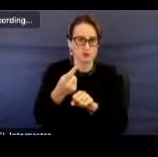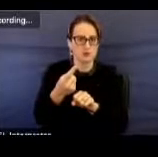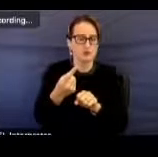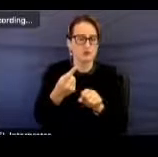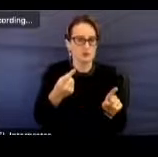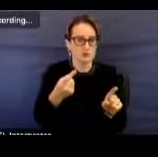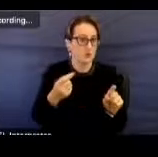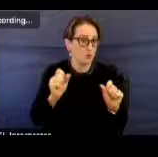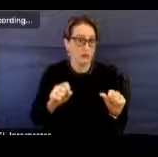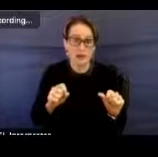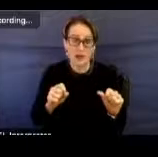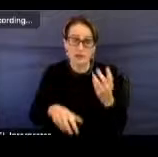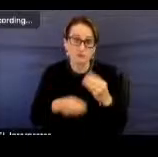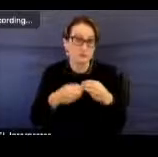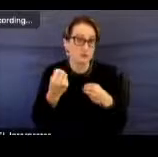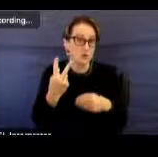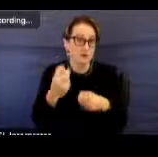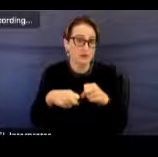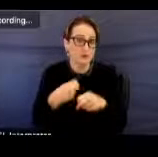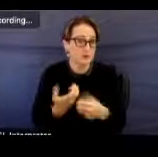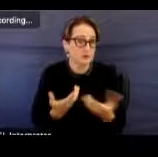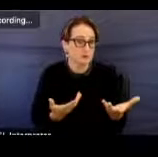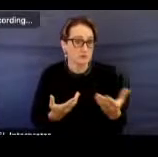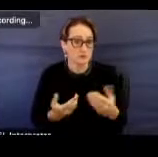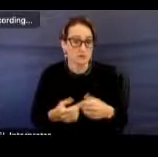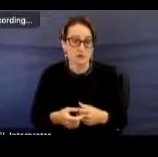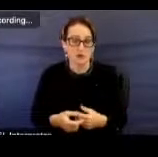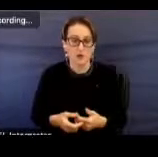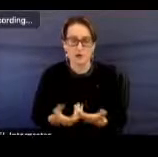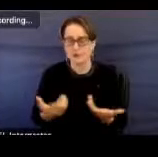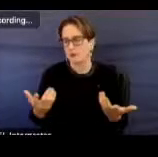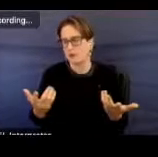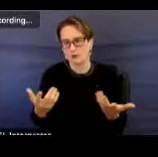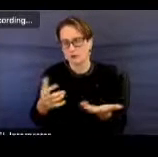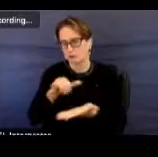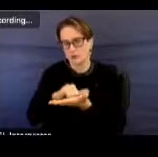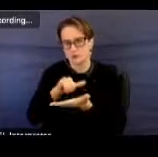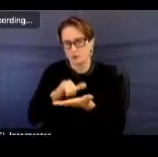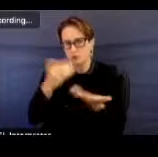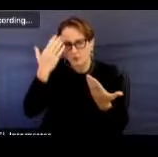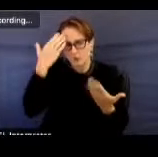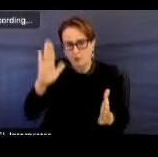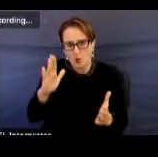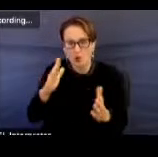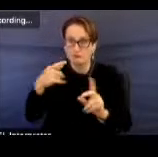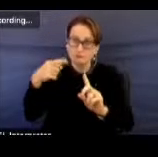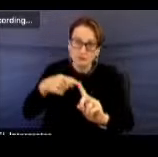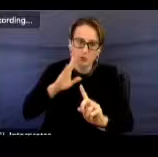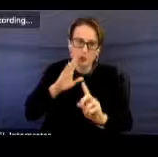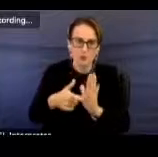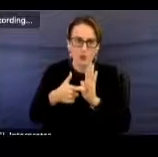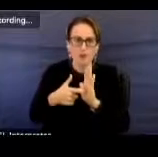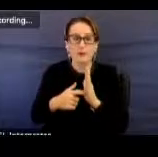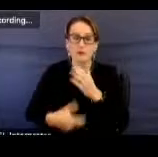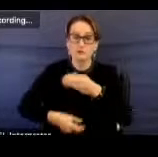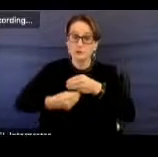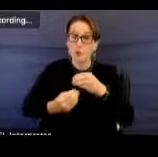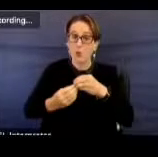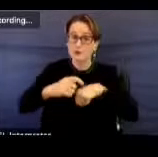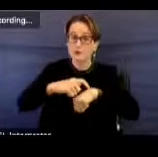easily. I mean, it's imponderables, right? But more time doesn't hurt in this case.